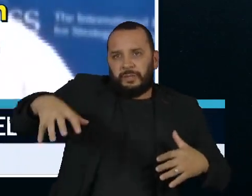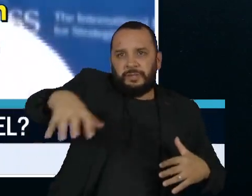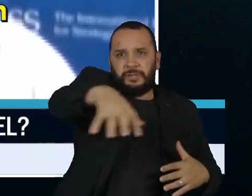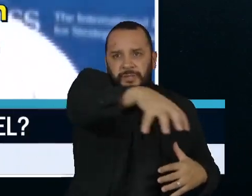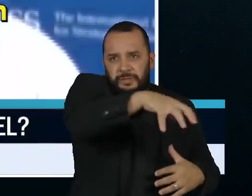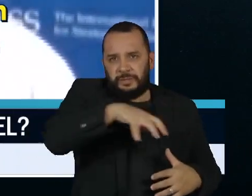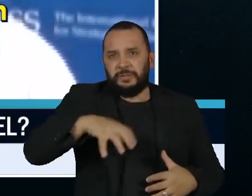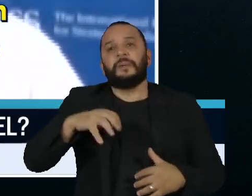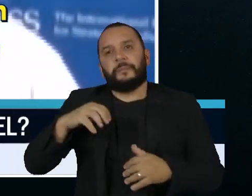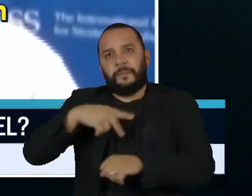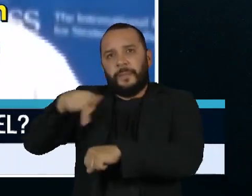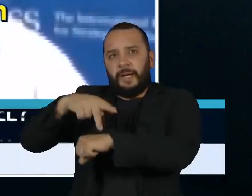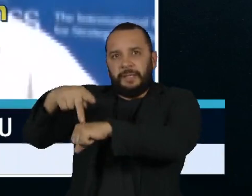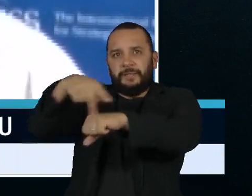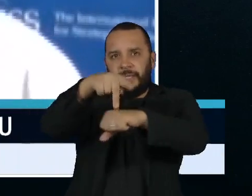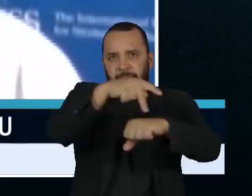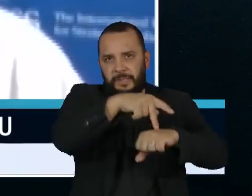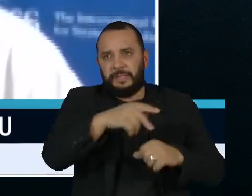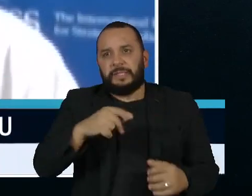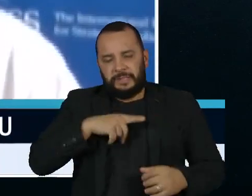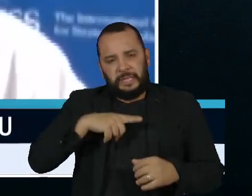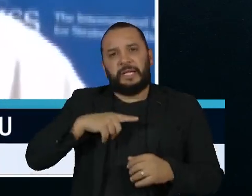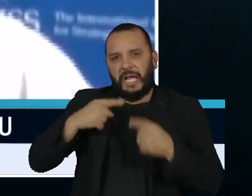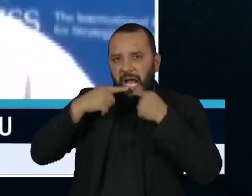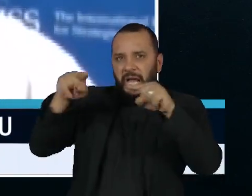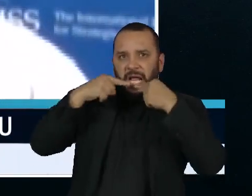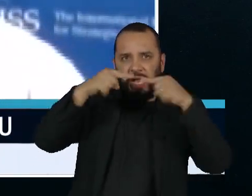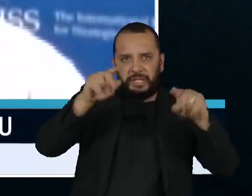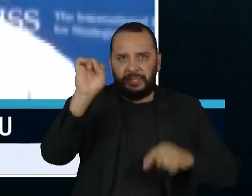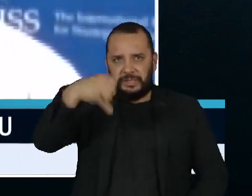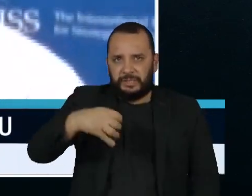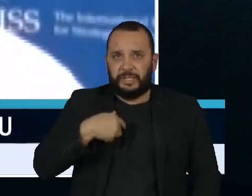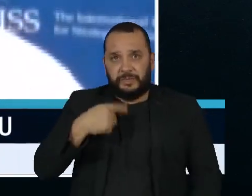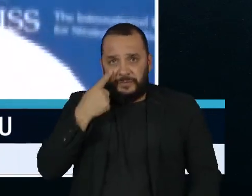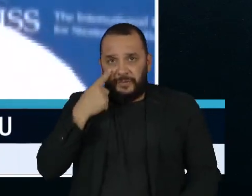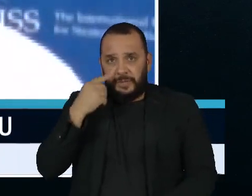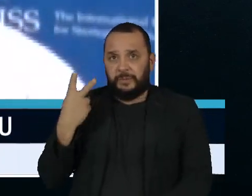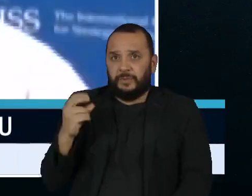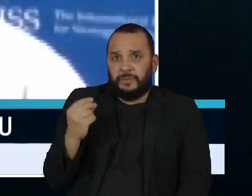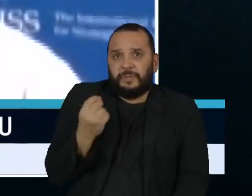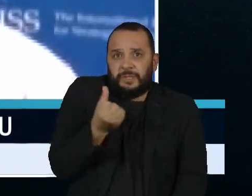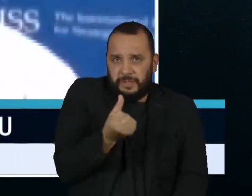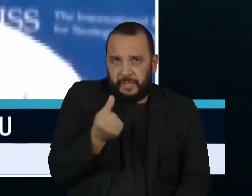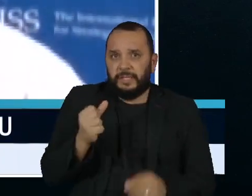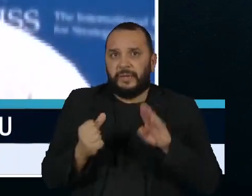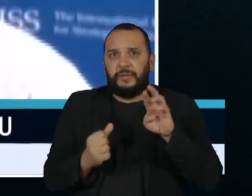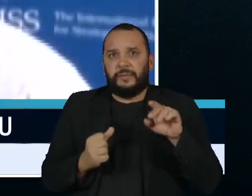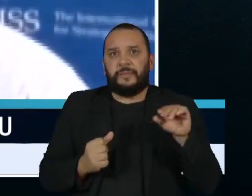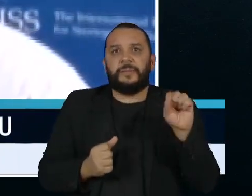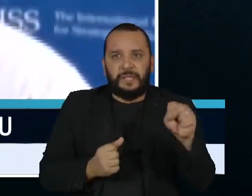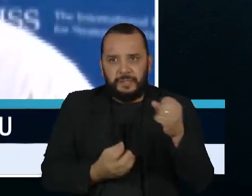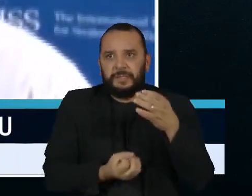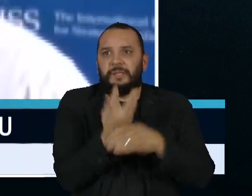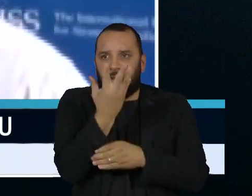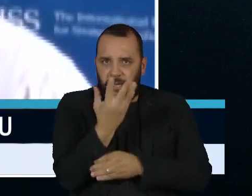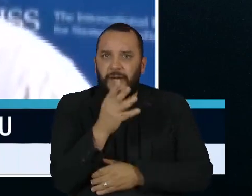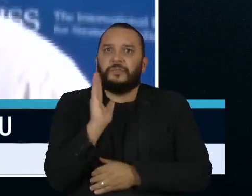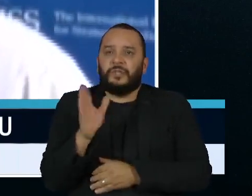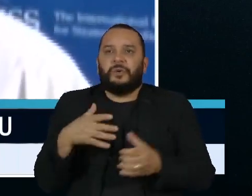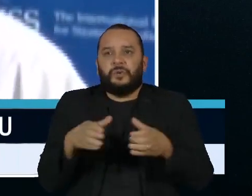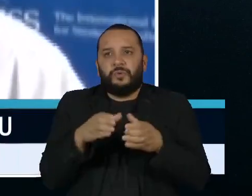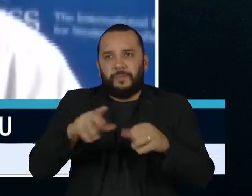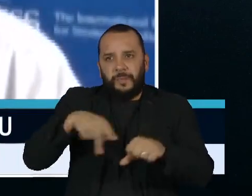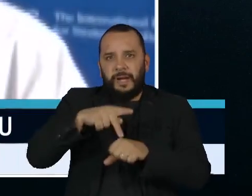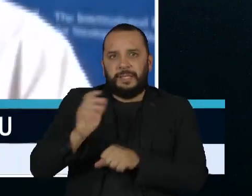great power order in a way. So we've seen that in 2006 when the BRICS bloc was